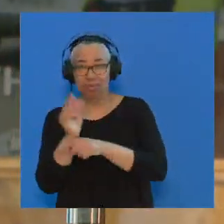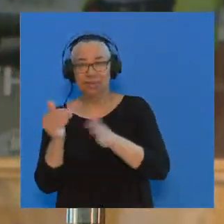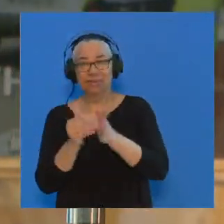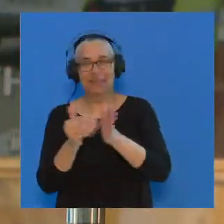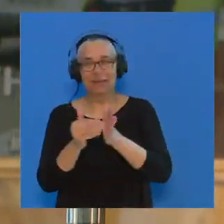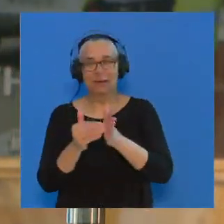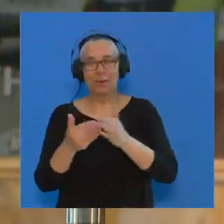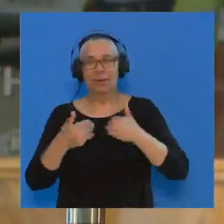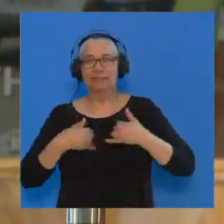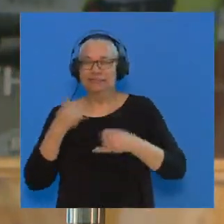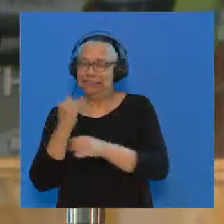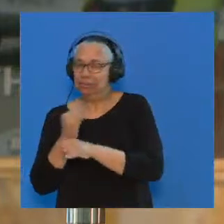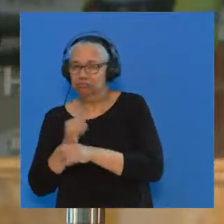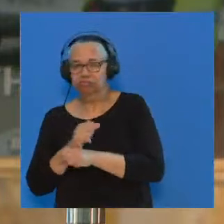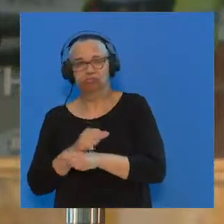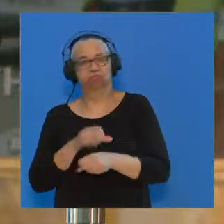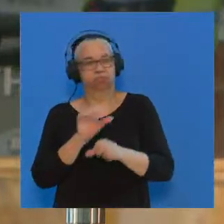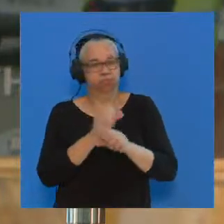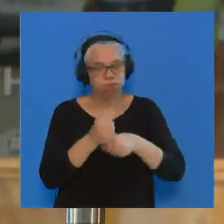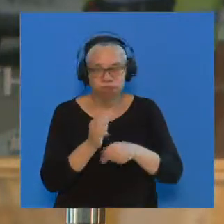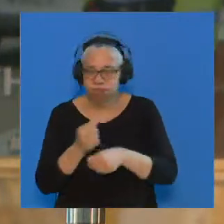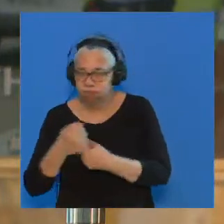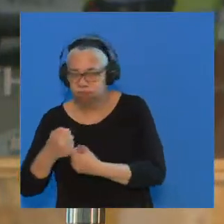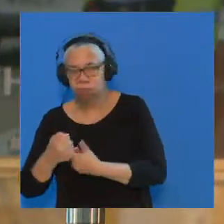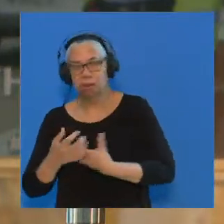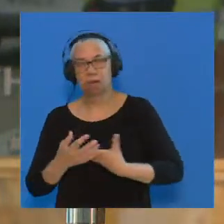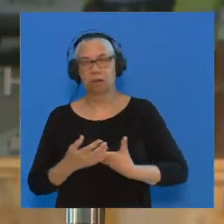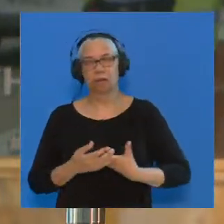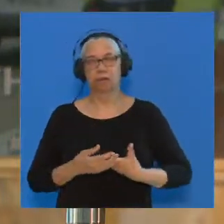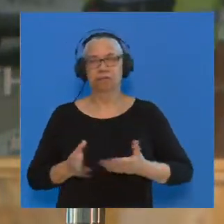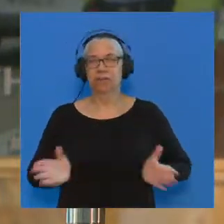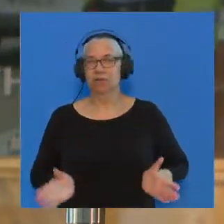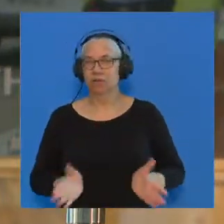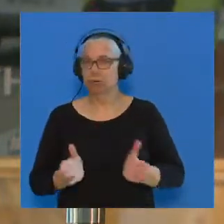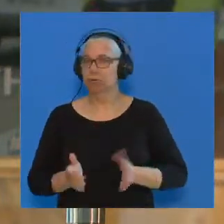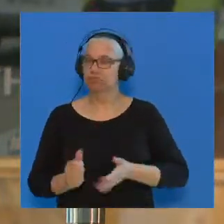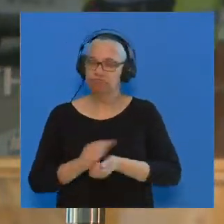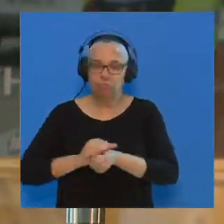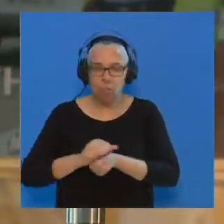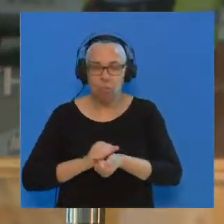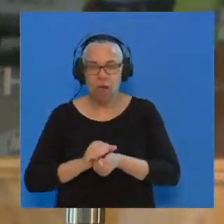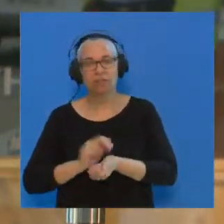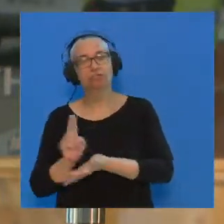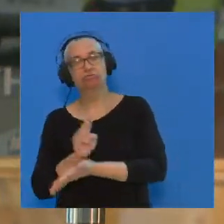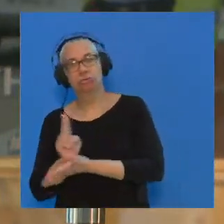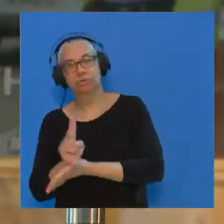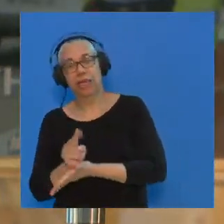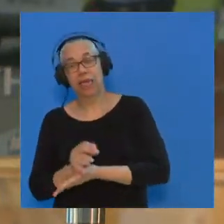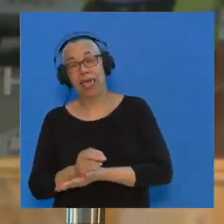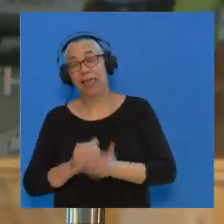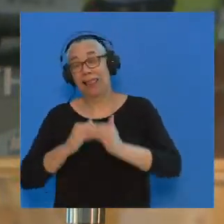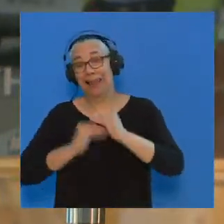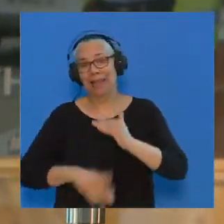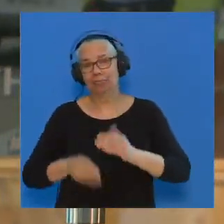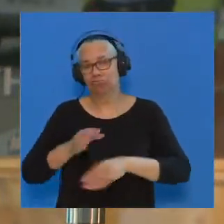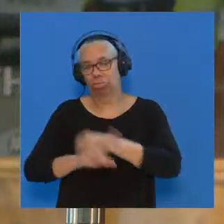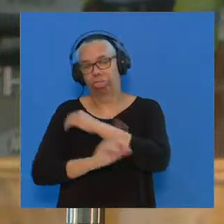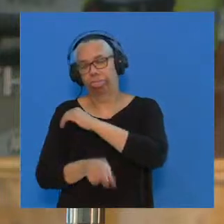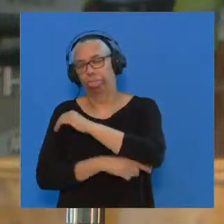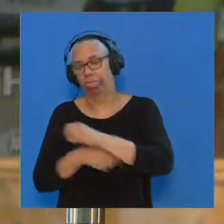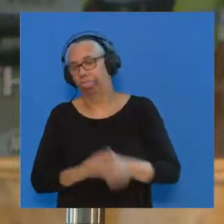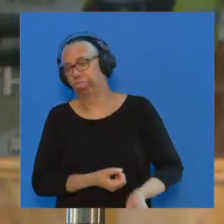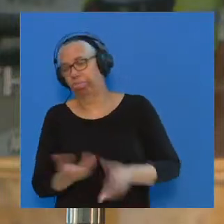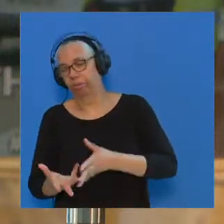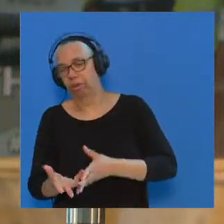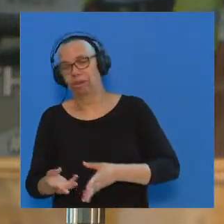these fast and furious, are being encouraged. You wash them, you continue to use them. It's probably less trash within our landfills as well, so it's more